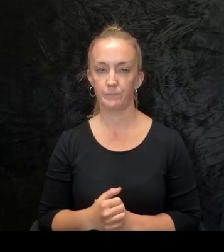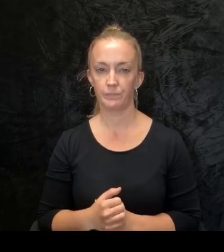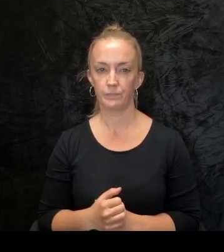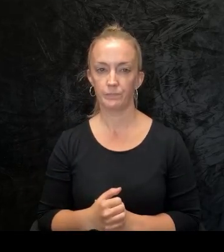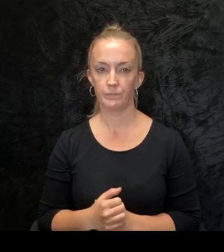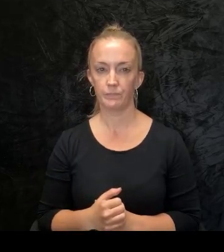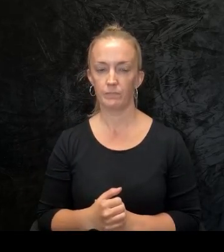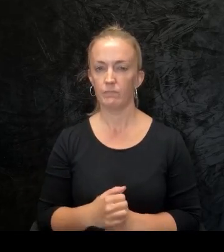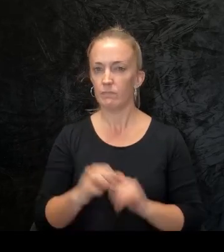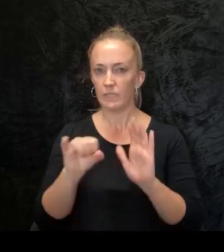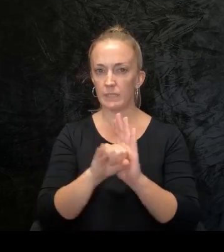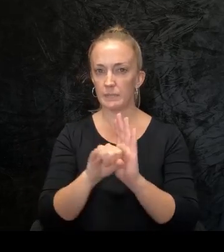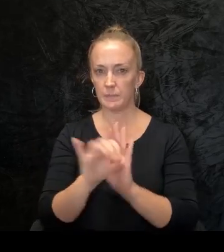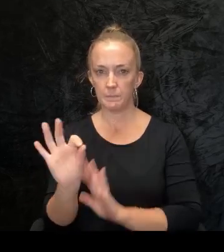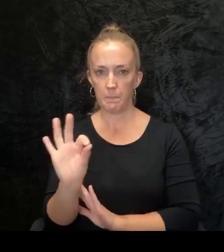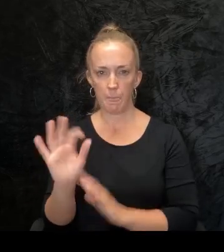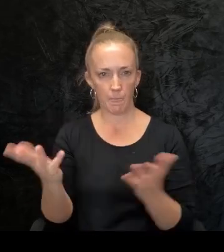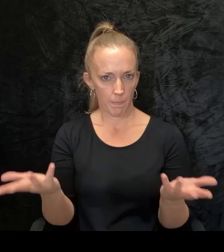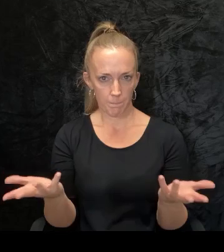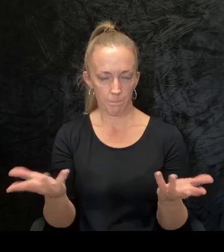What is Indicator 9?